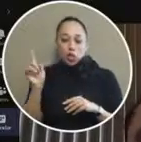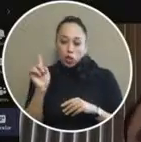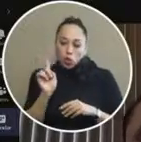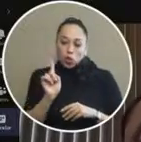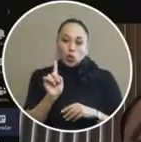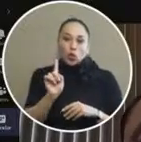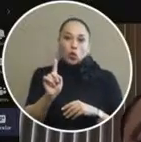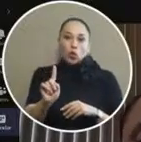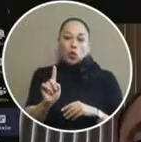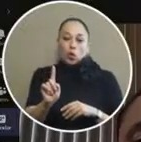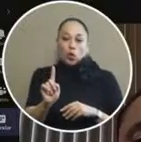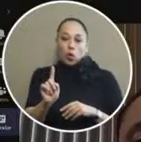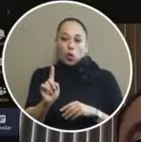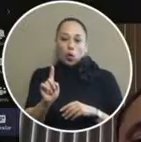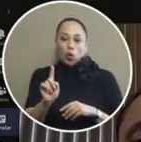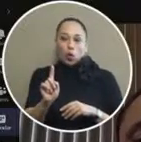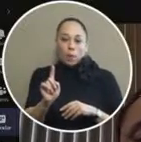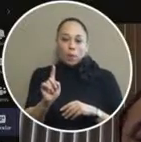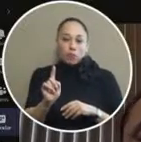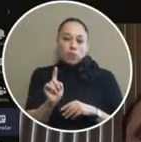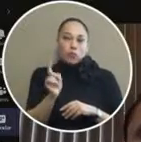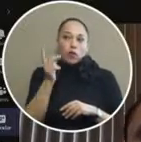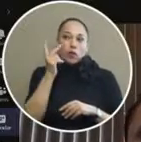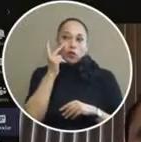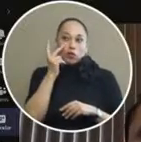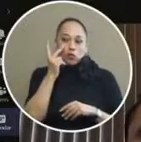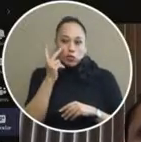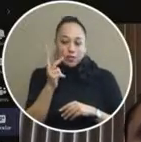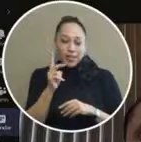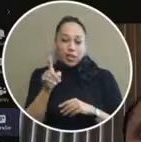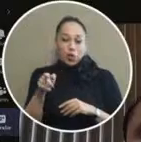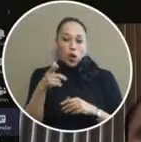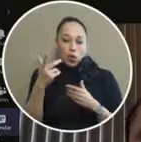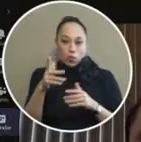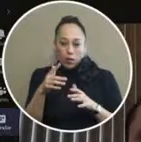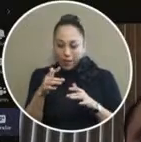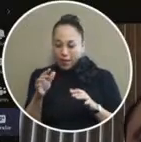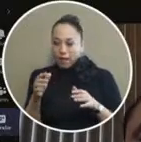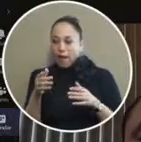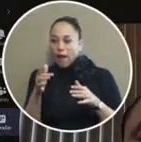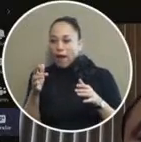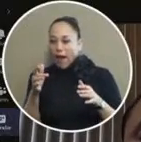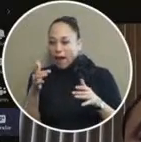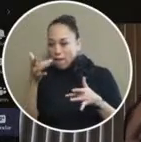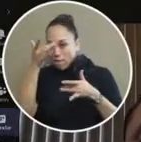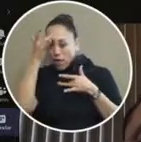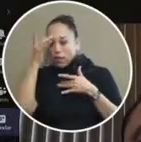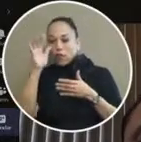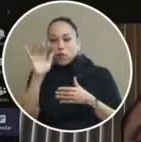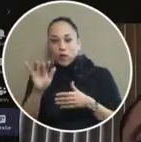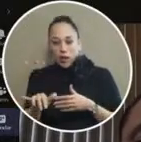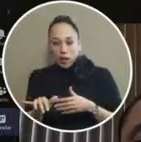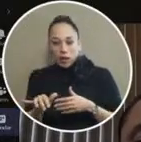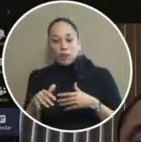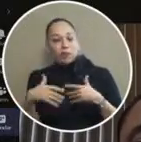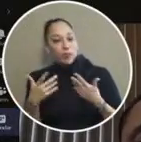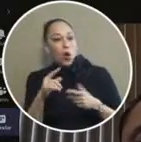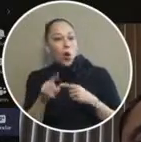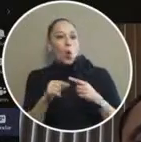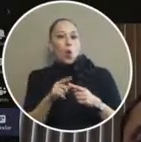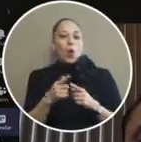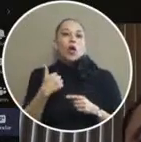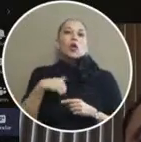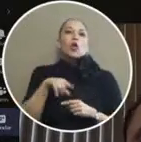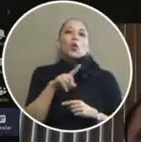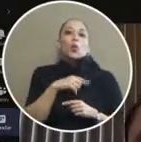a PCR test done to see if you're actively infected with the virus at this particular time. So when